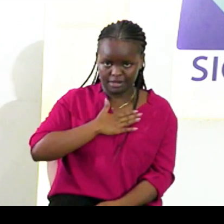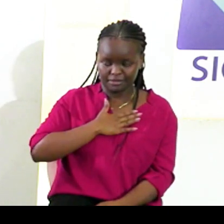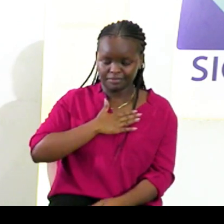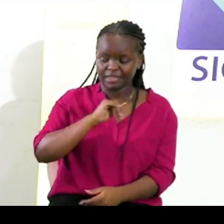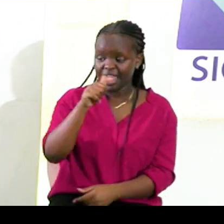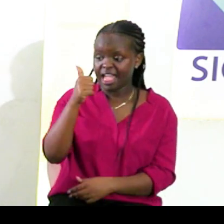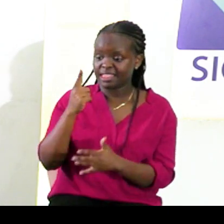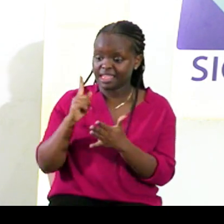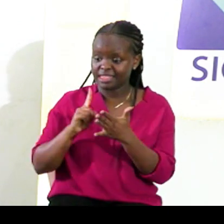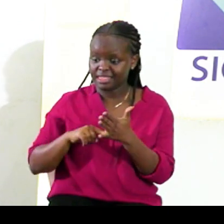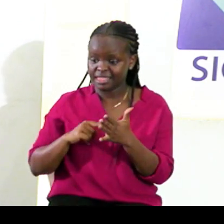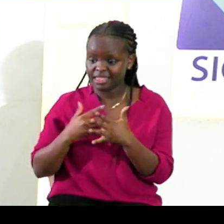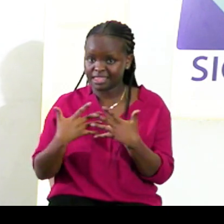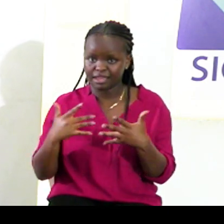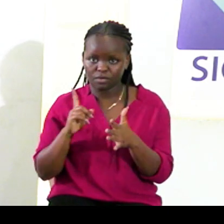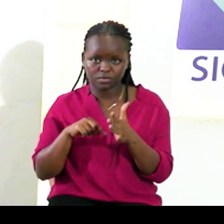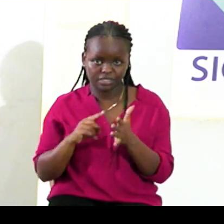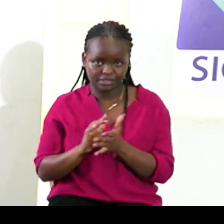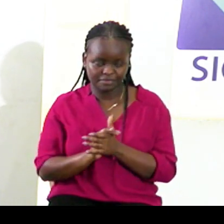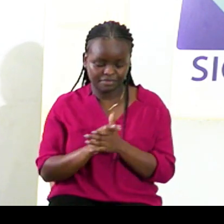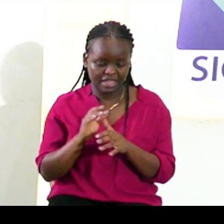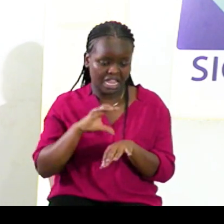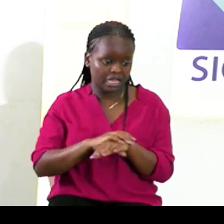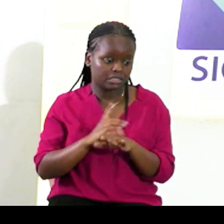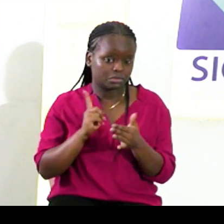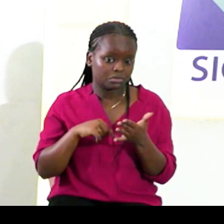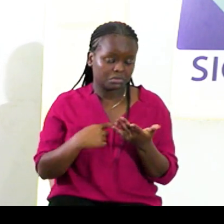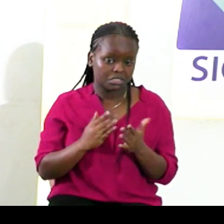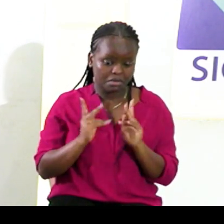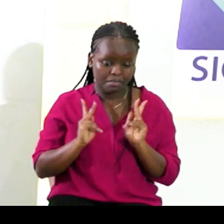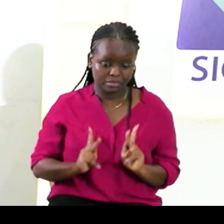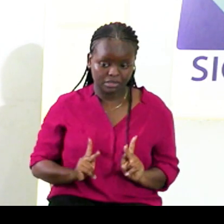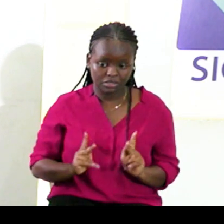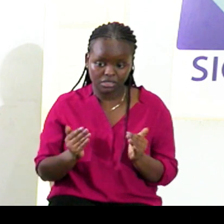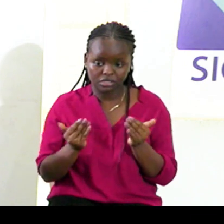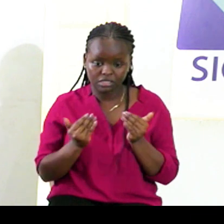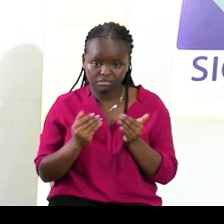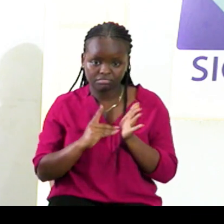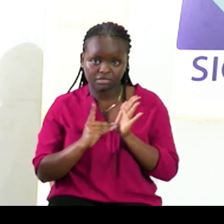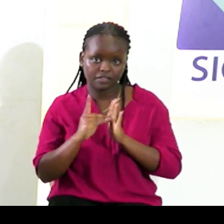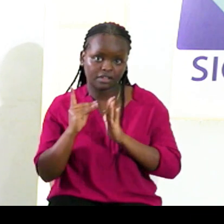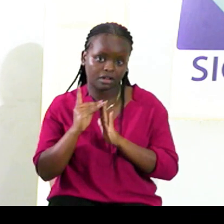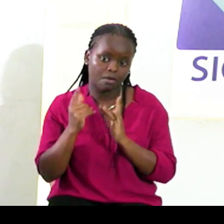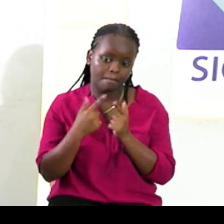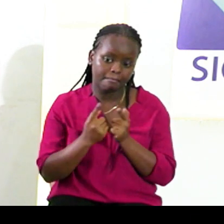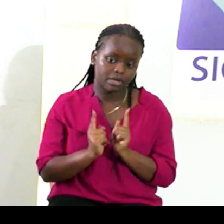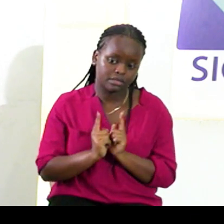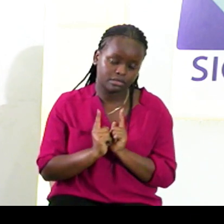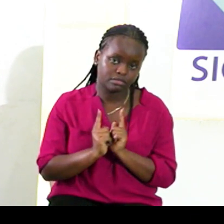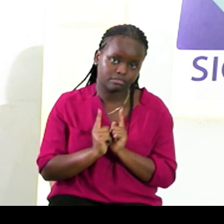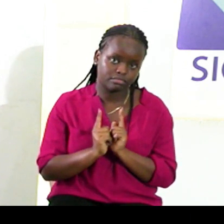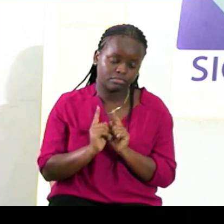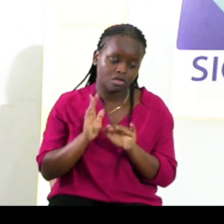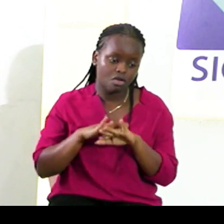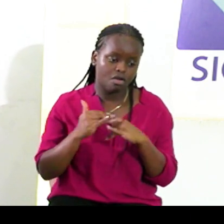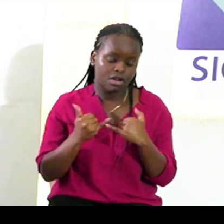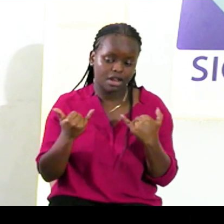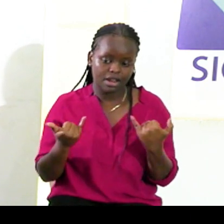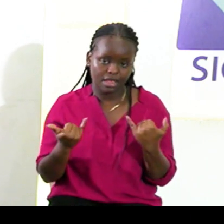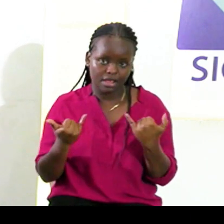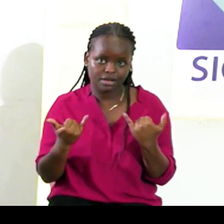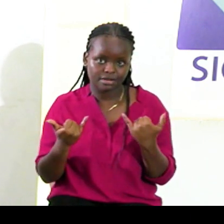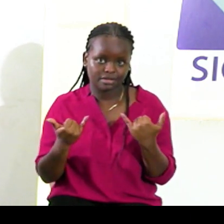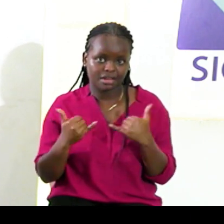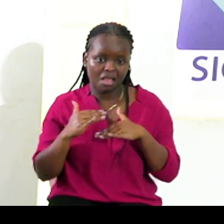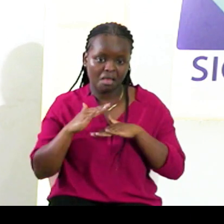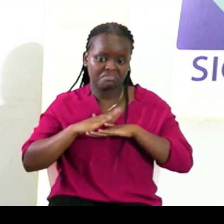is that you may find that someone needs to develop, but the online platforms are